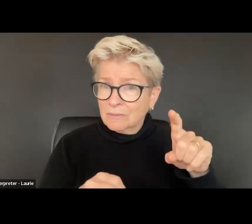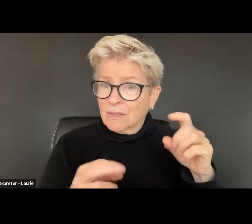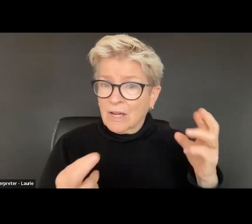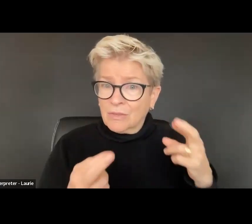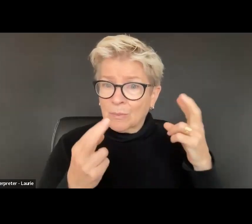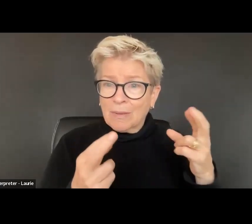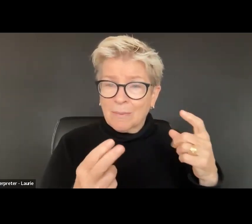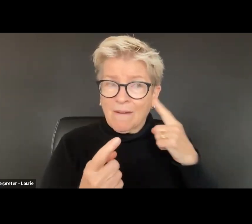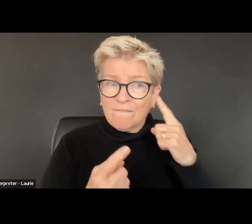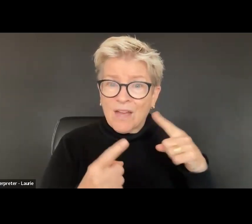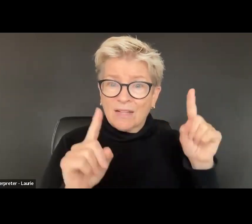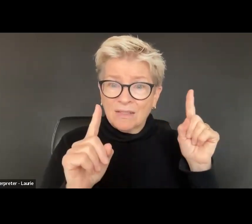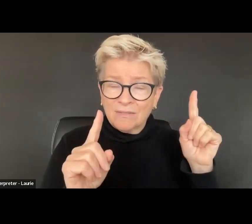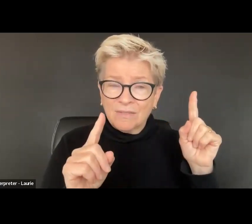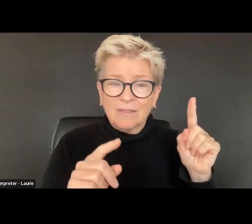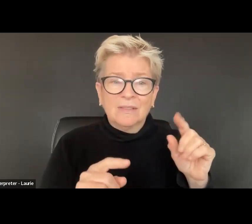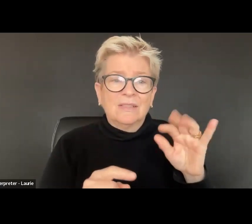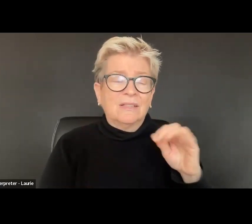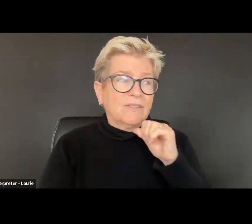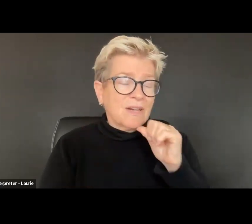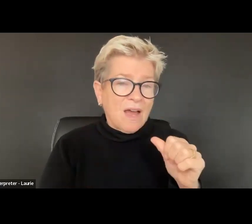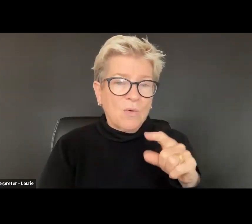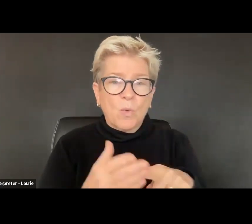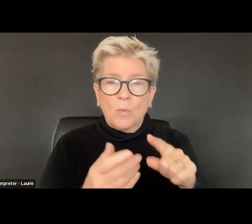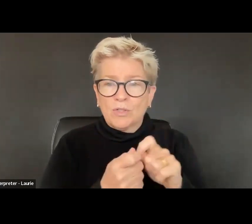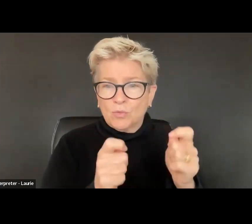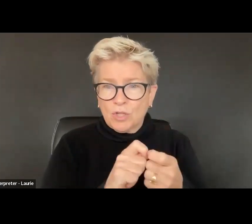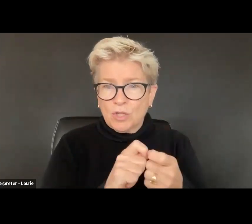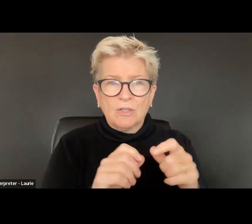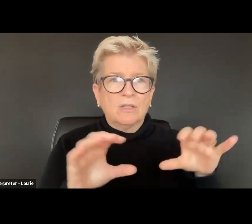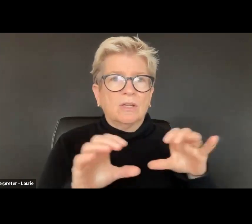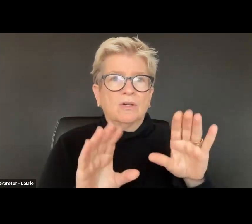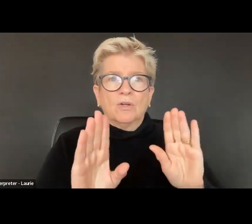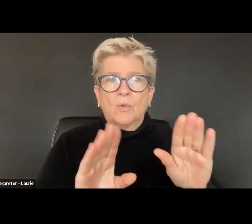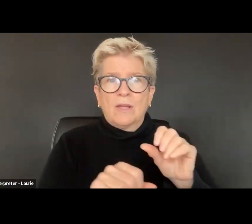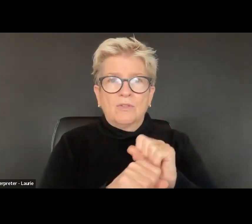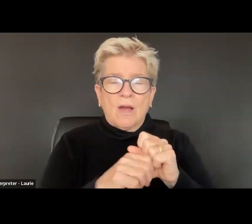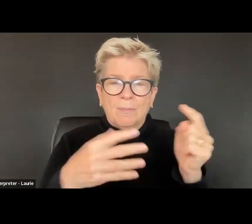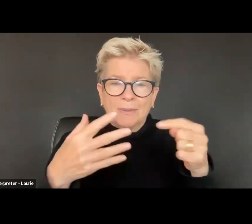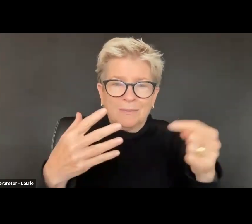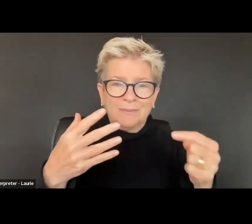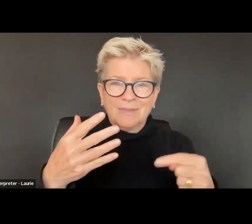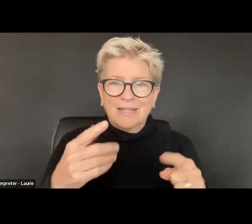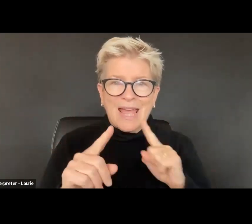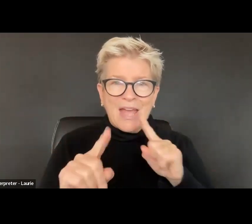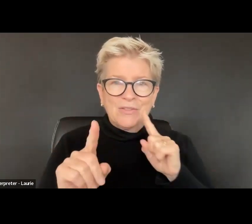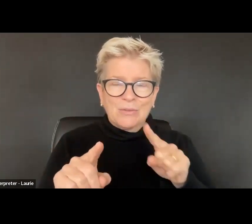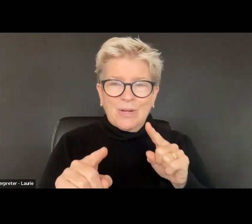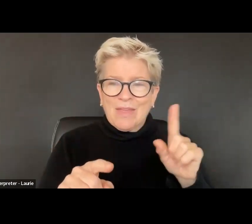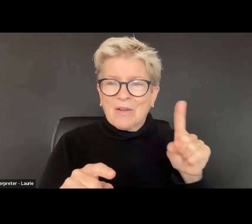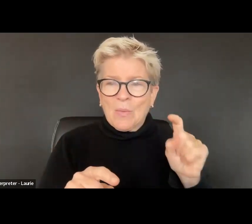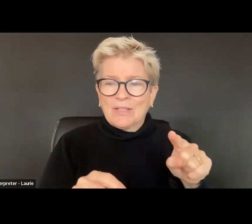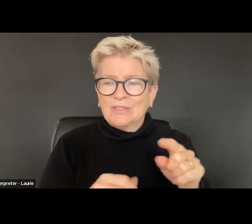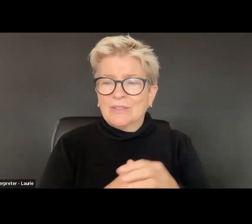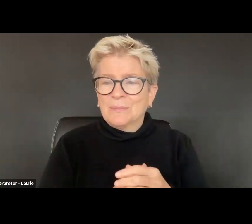presented effectively? And if not, what would you change? And you've already done a great job of, many of you, of answering those questions. I